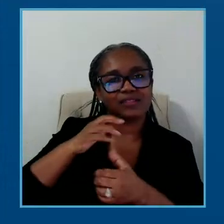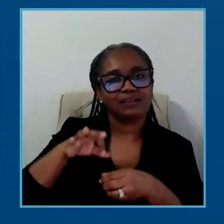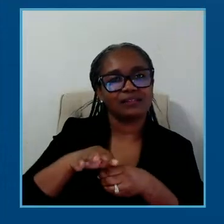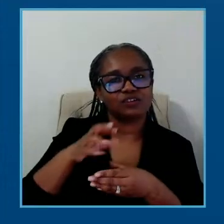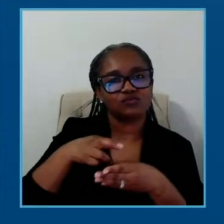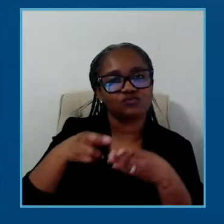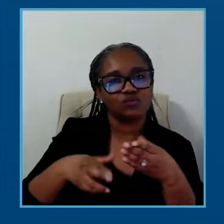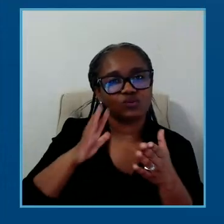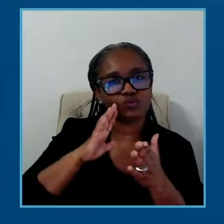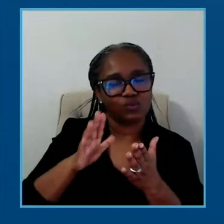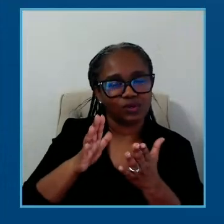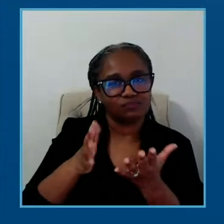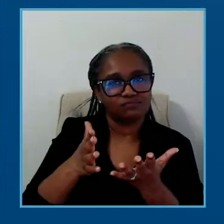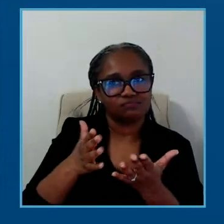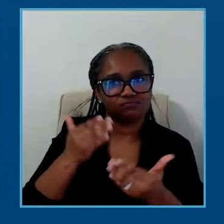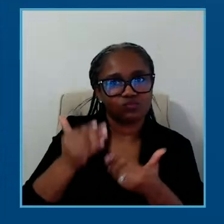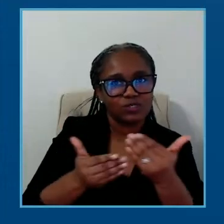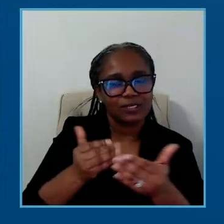They